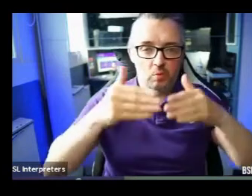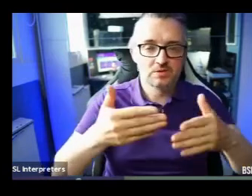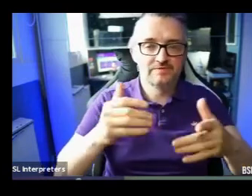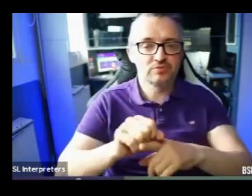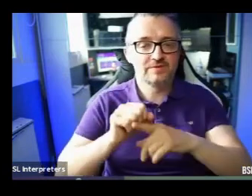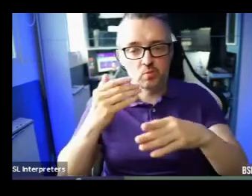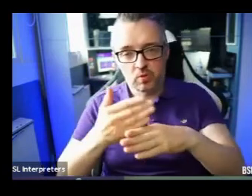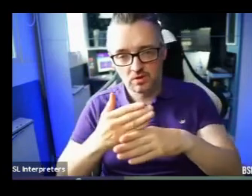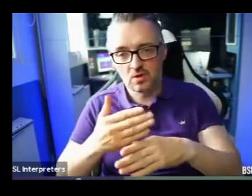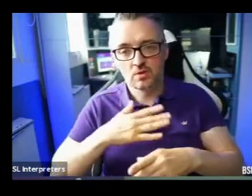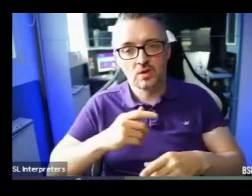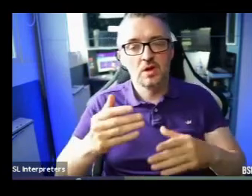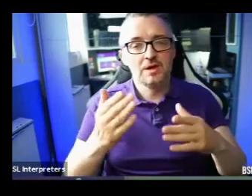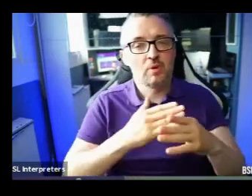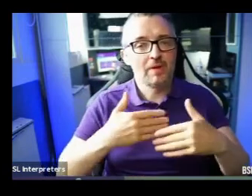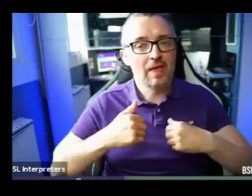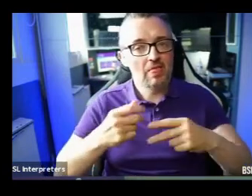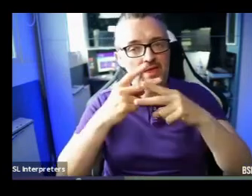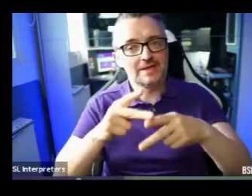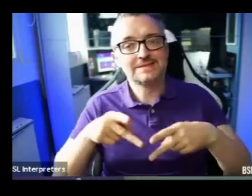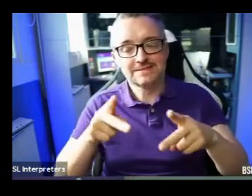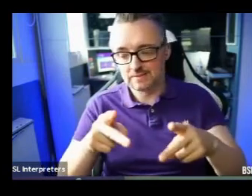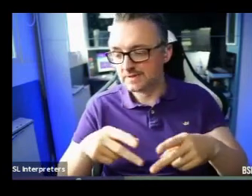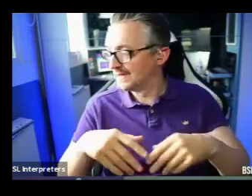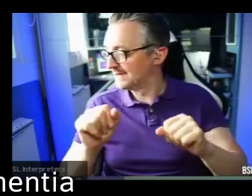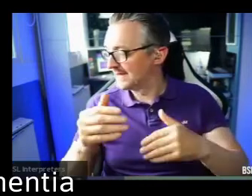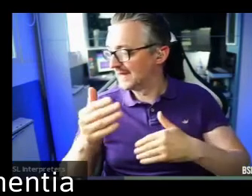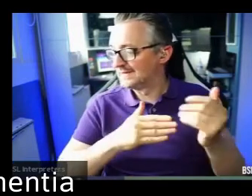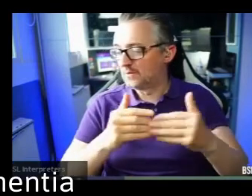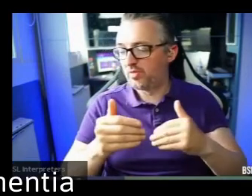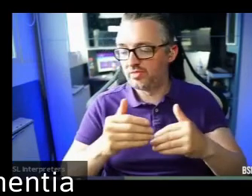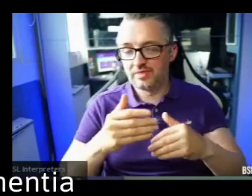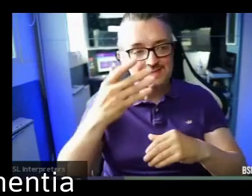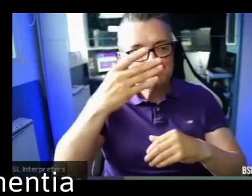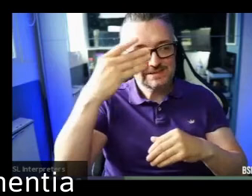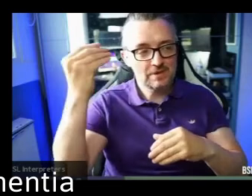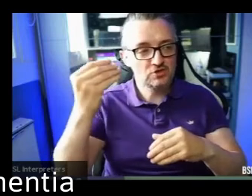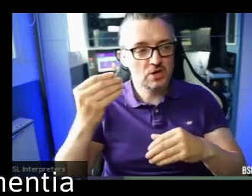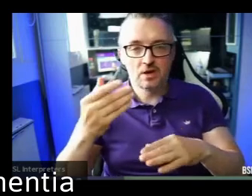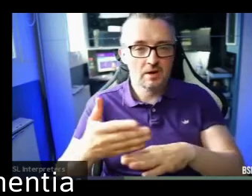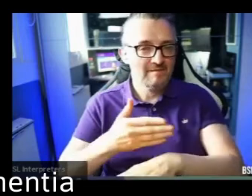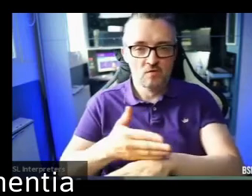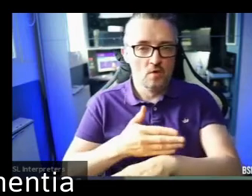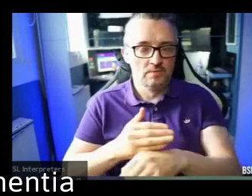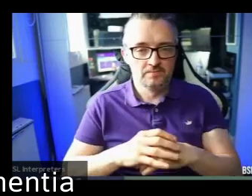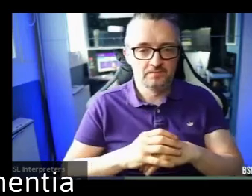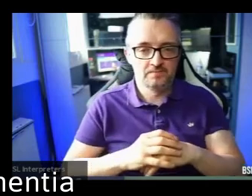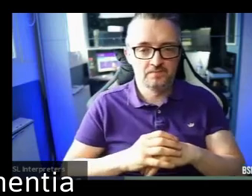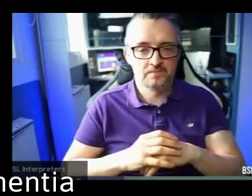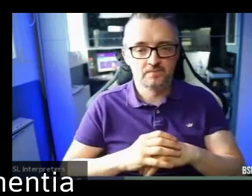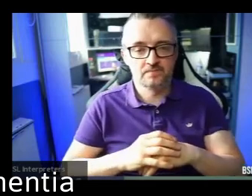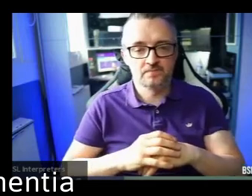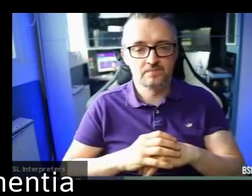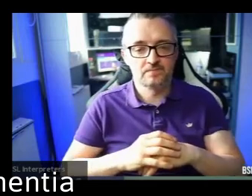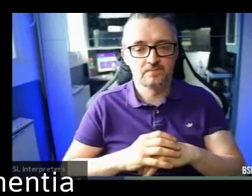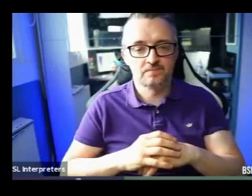focused in terms of preventive work, and we want to make our primary healthcare system start to deal with people with dementia much, much sooner and in a different